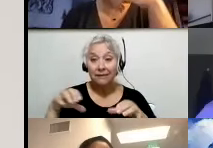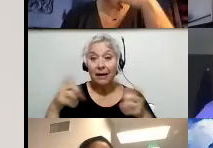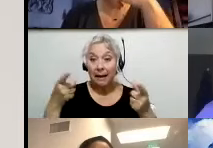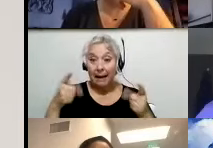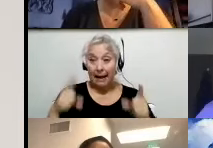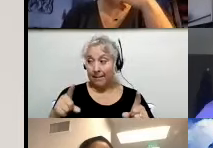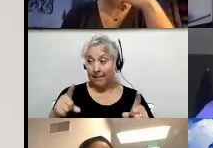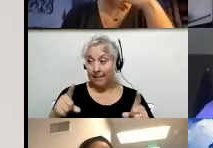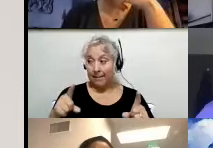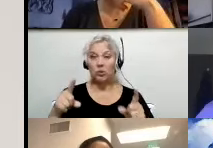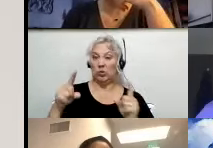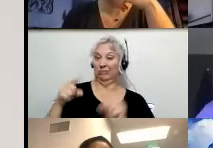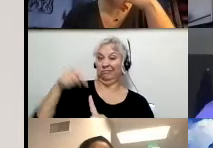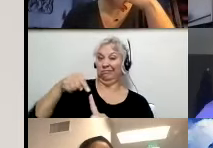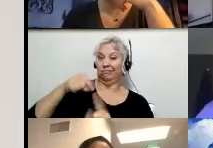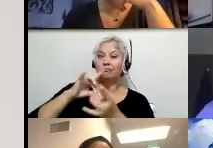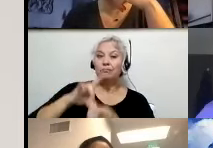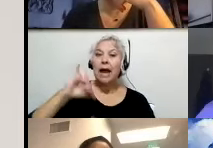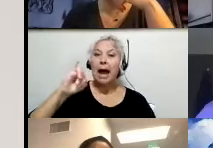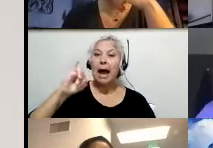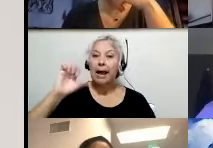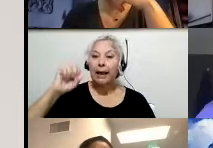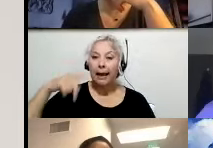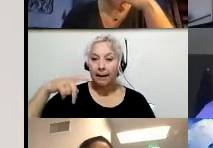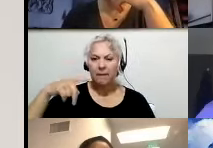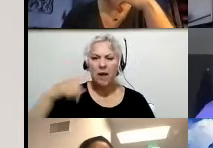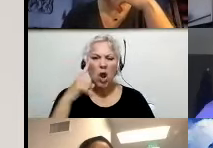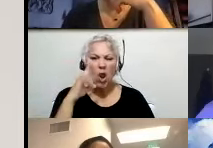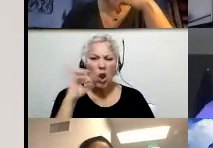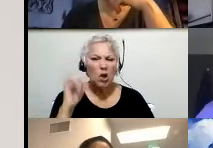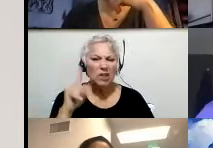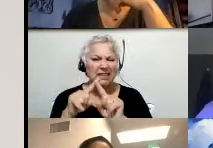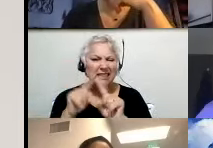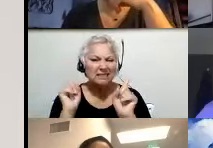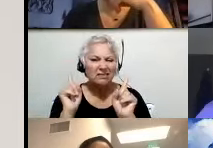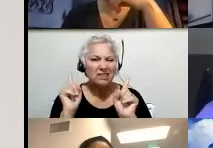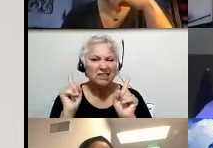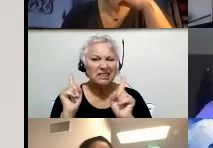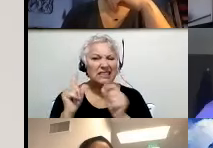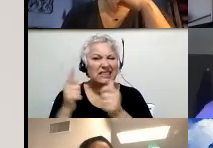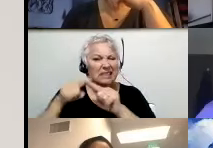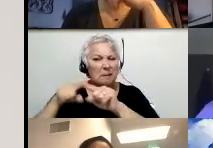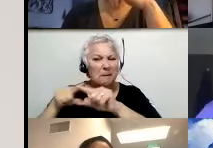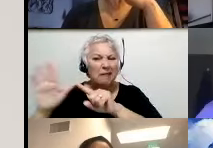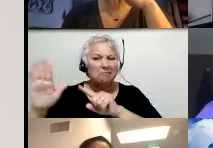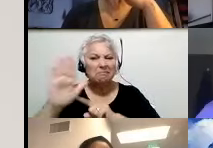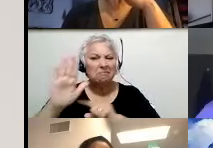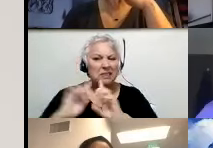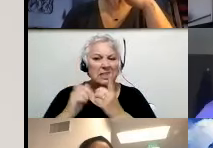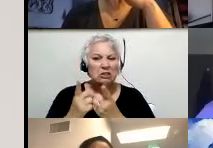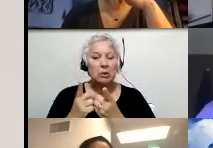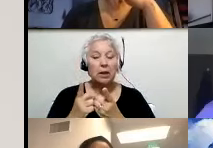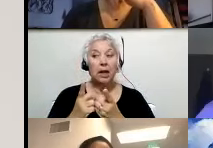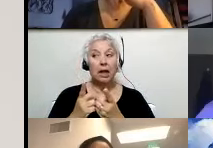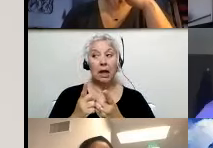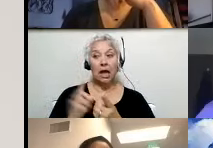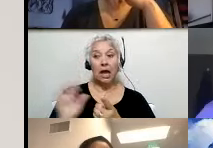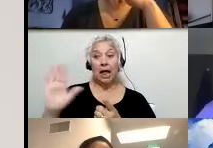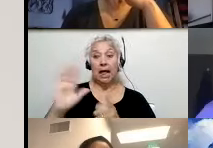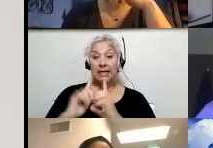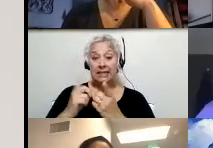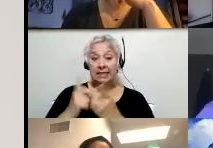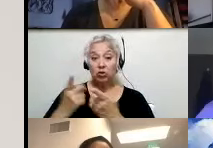with the ICAP. Again, I mentioned earlier, it looks a little different in different districts. It seems to be the districts that have